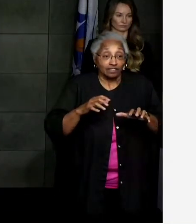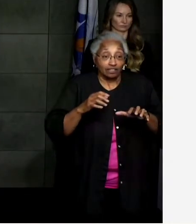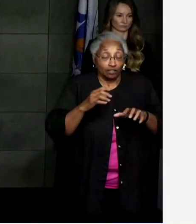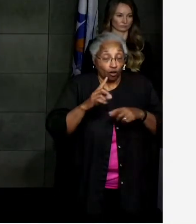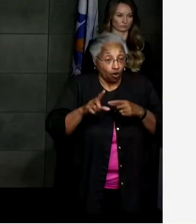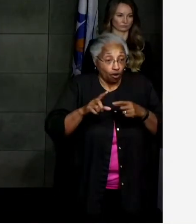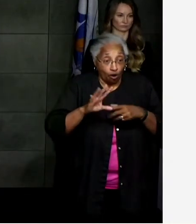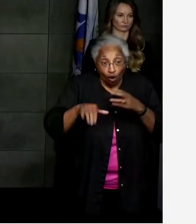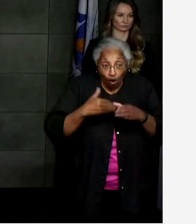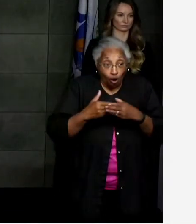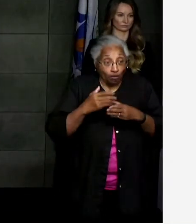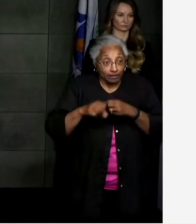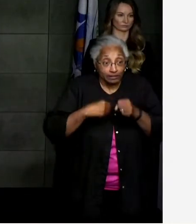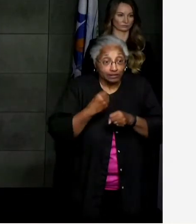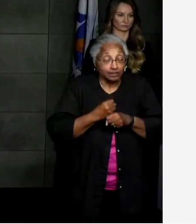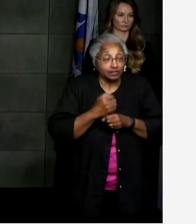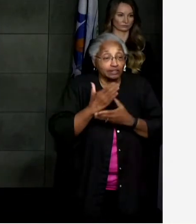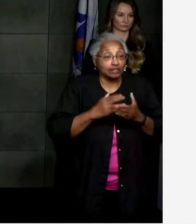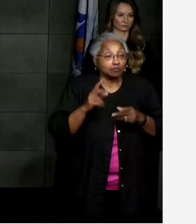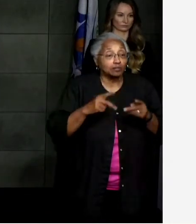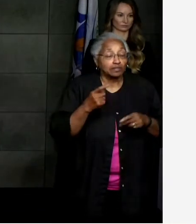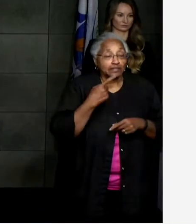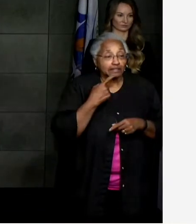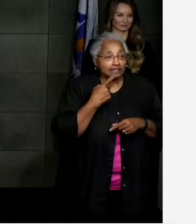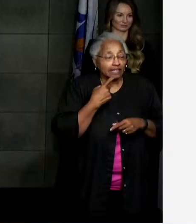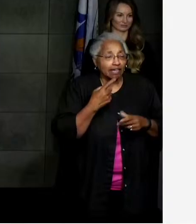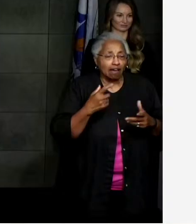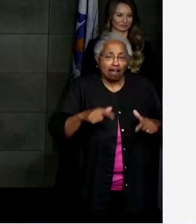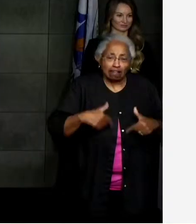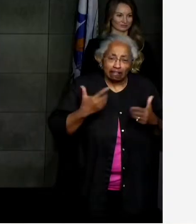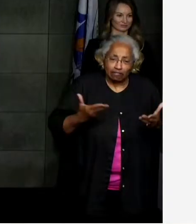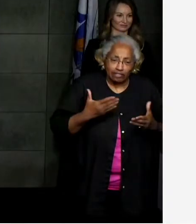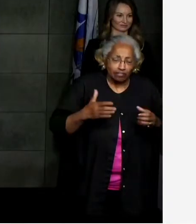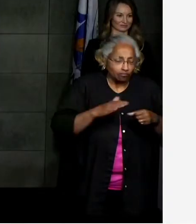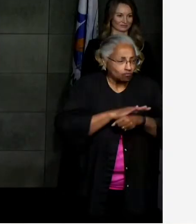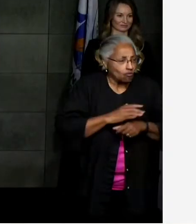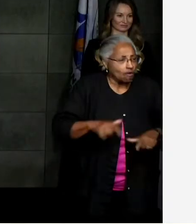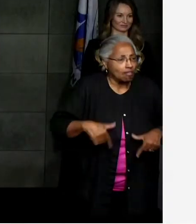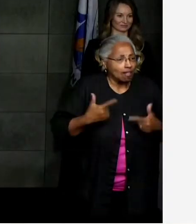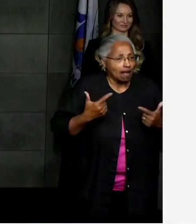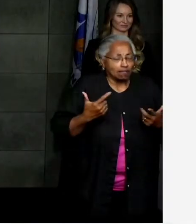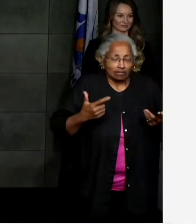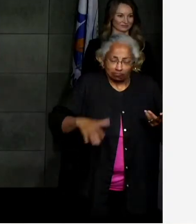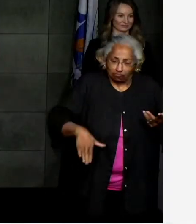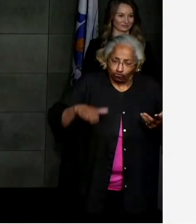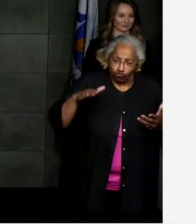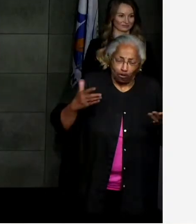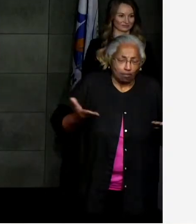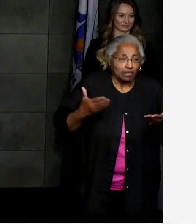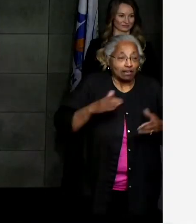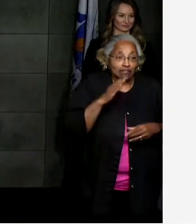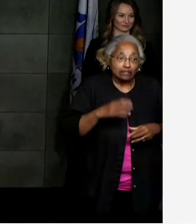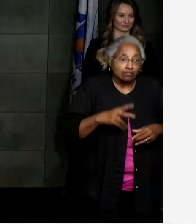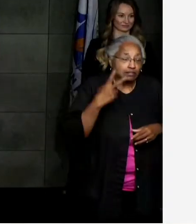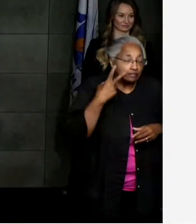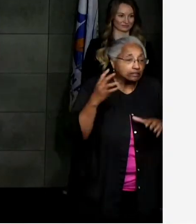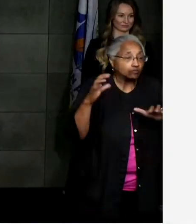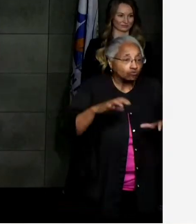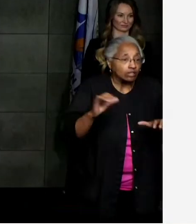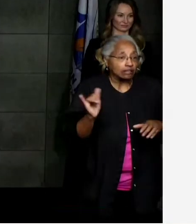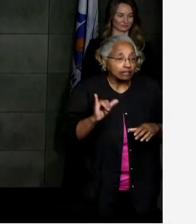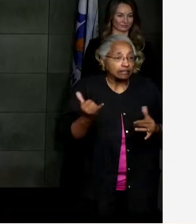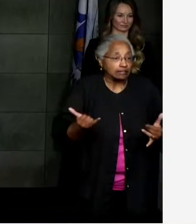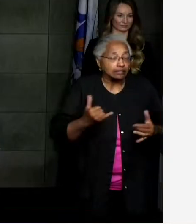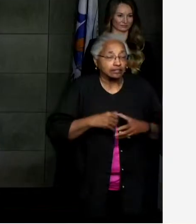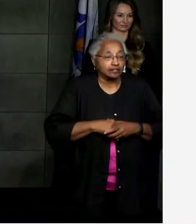more communities. It's like, wow, I've lived here my whole life. I've never seen some of these rainfall rates like that. So we are seeing, that's the biggest evidence that we see